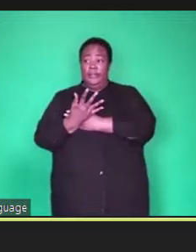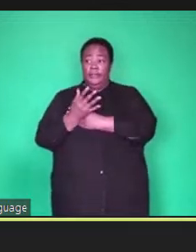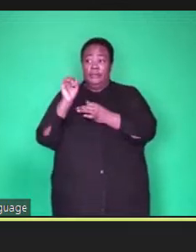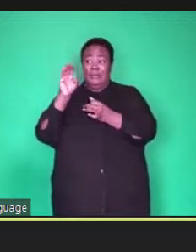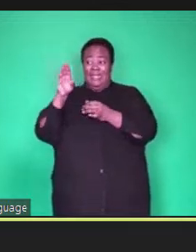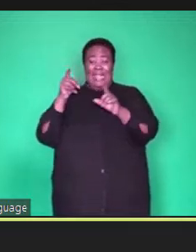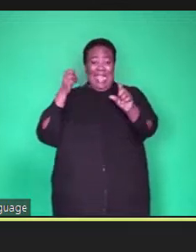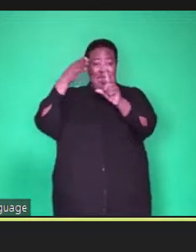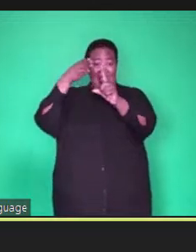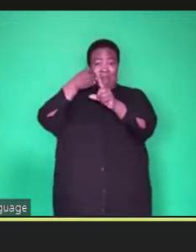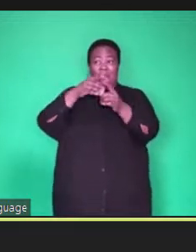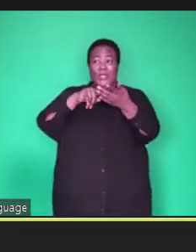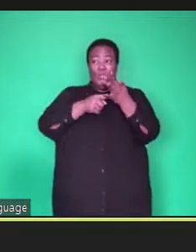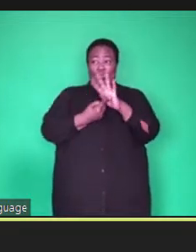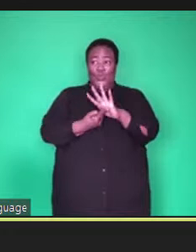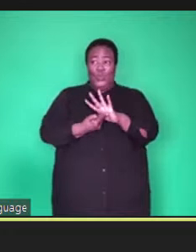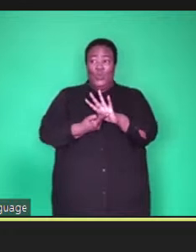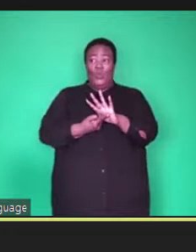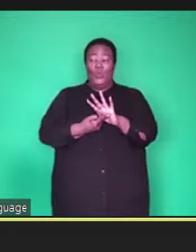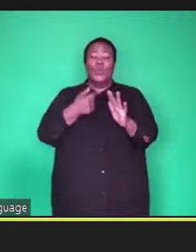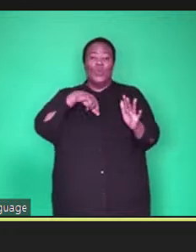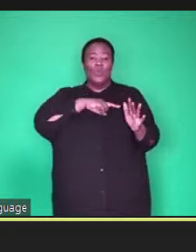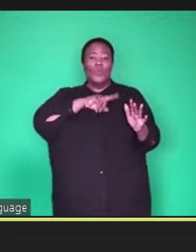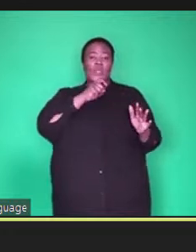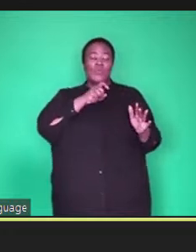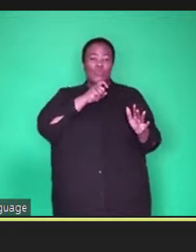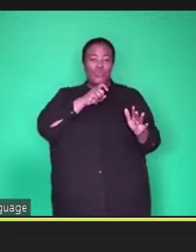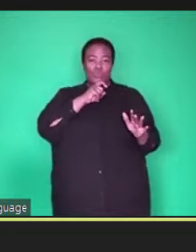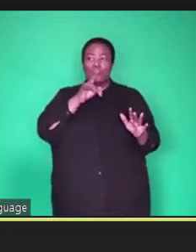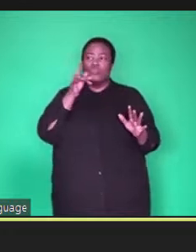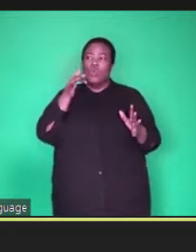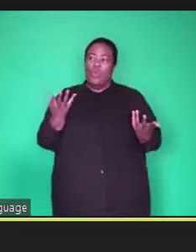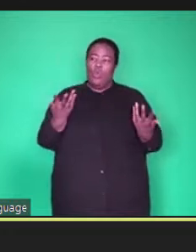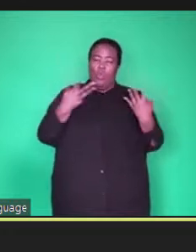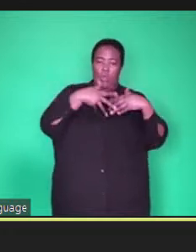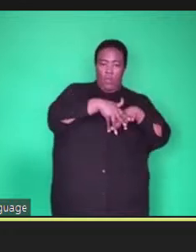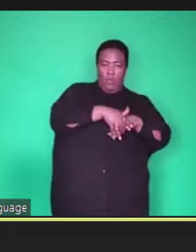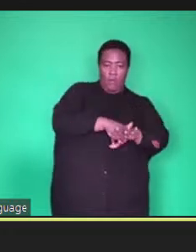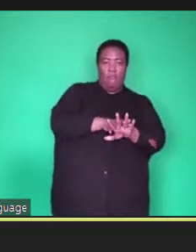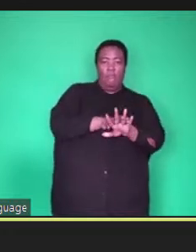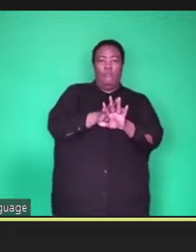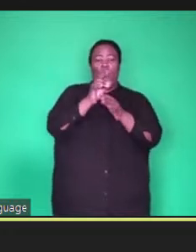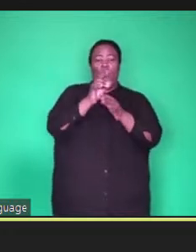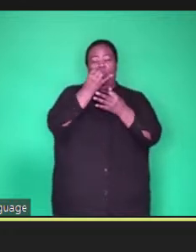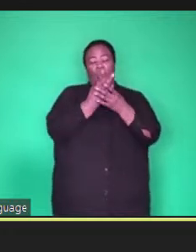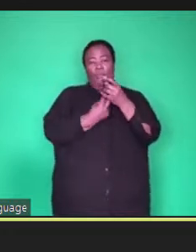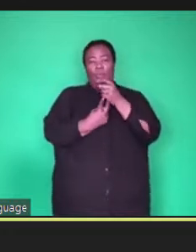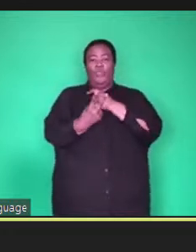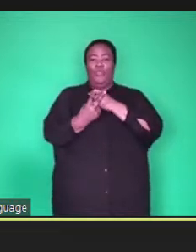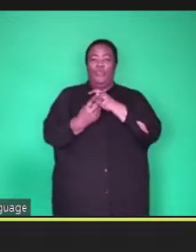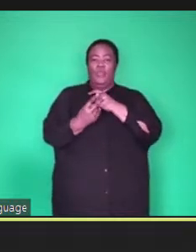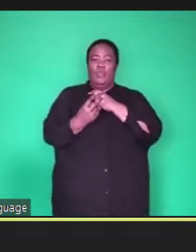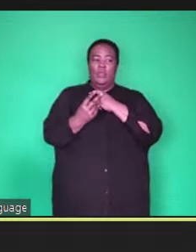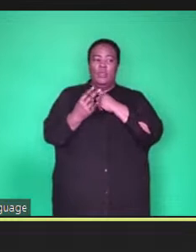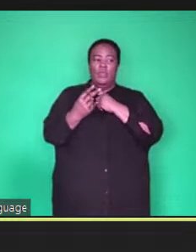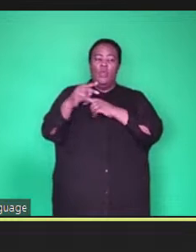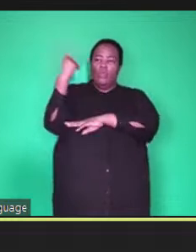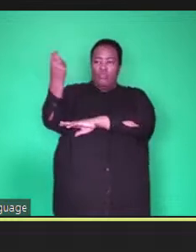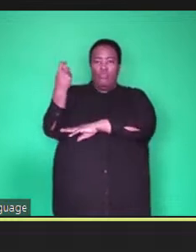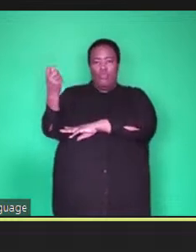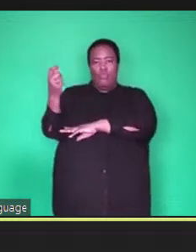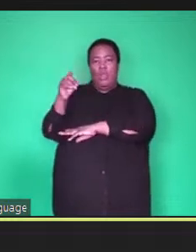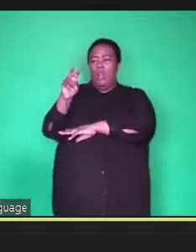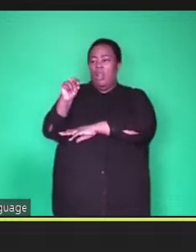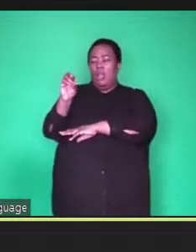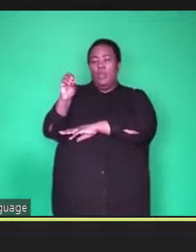to show that we can use this, we can combine all 3 of these rural nodes to give us the SAPRIN population, which